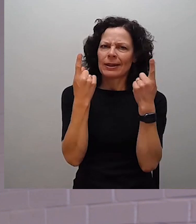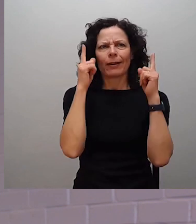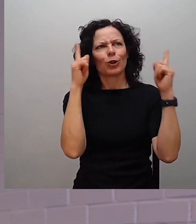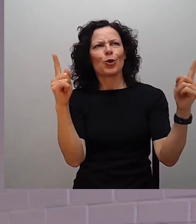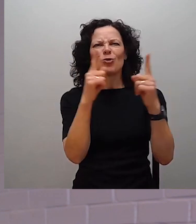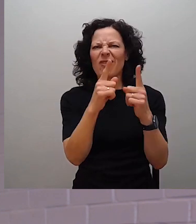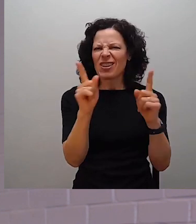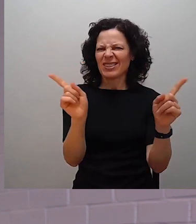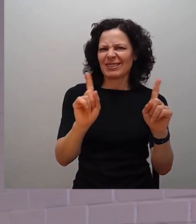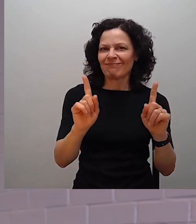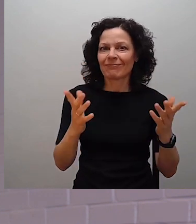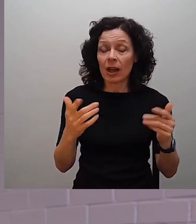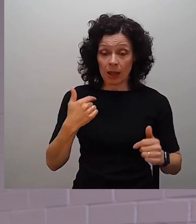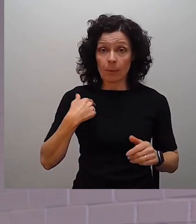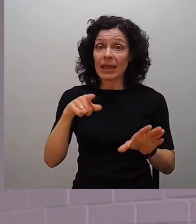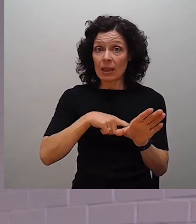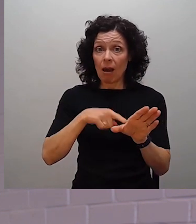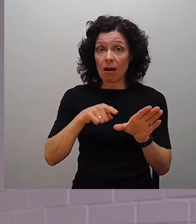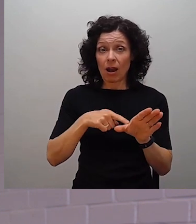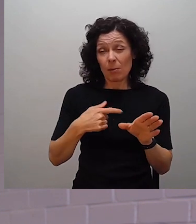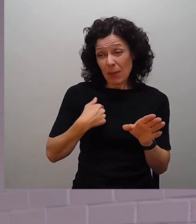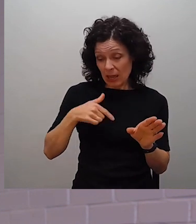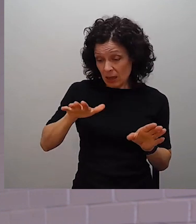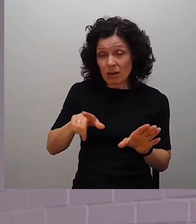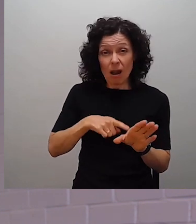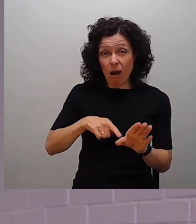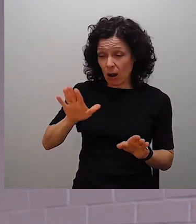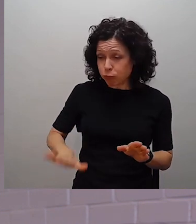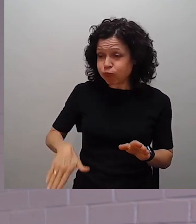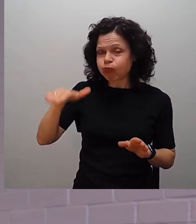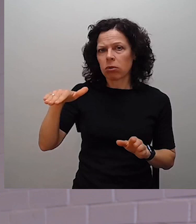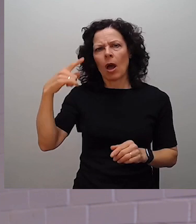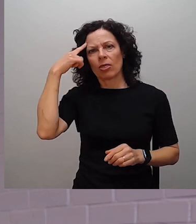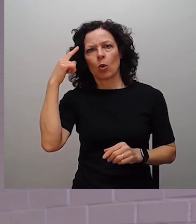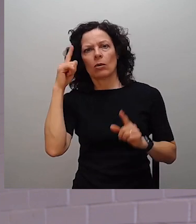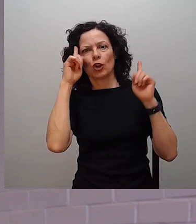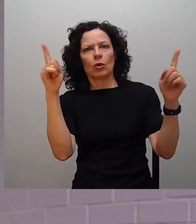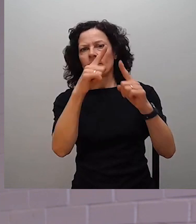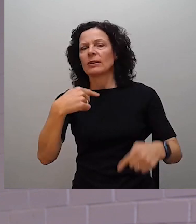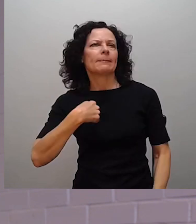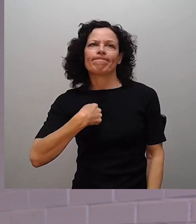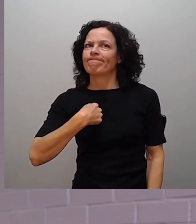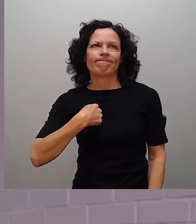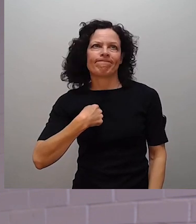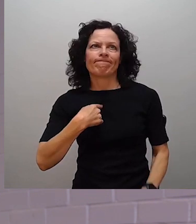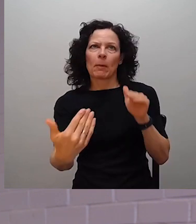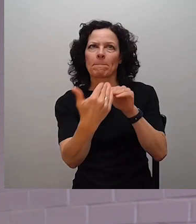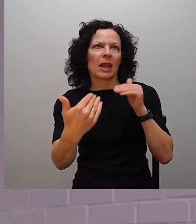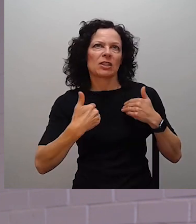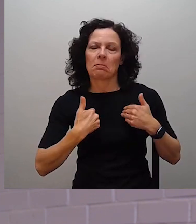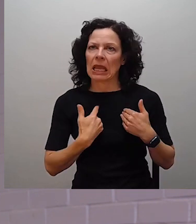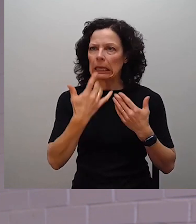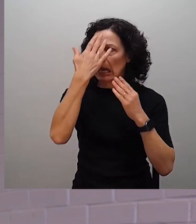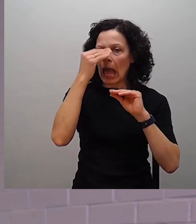because when we were younger, like even when I was really young, I thought that university was never going to be a place for me. That